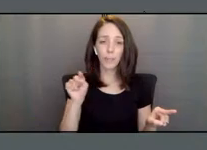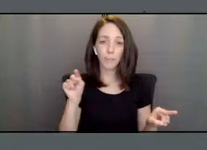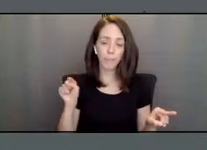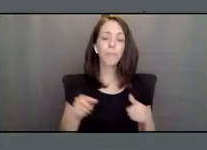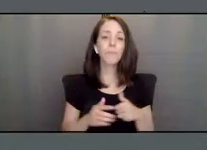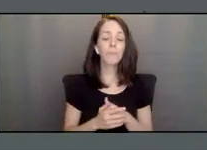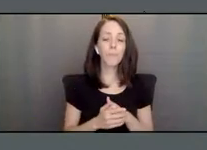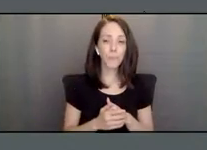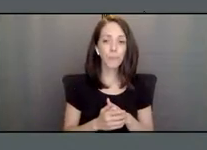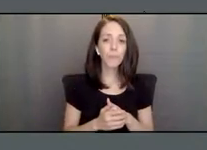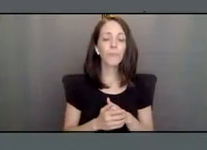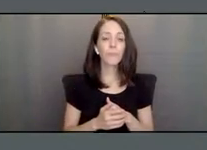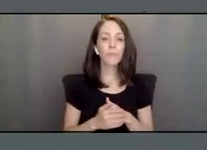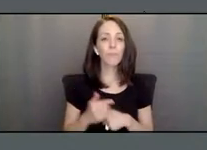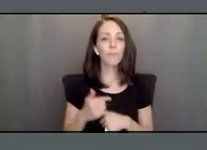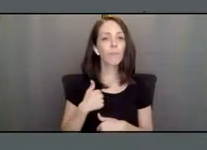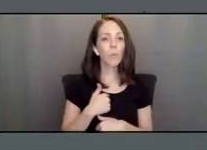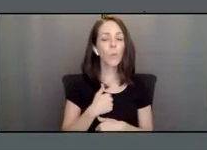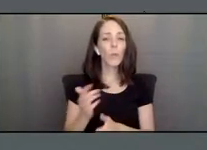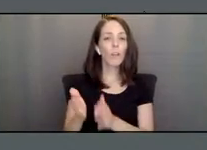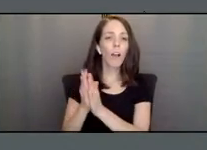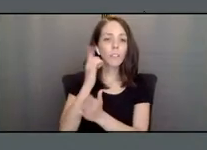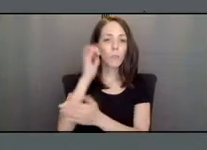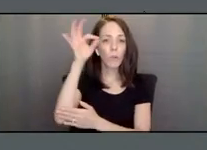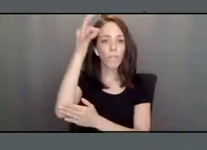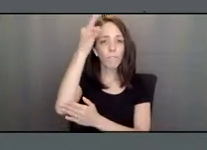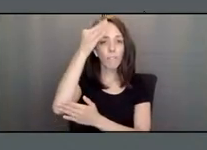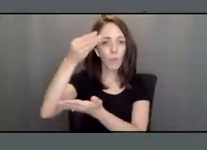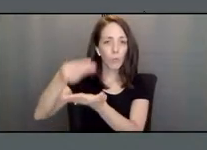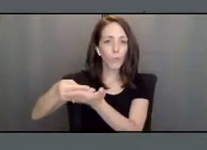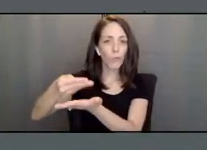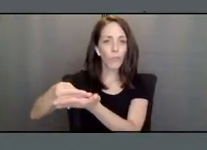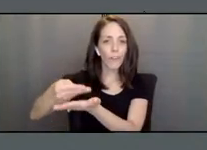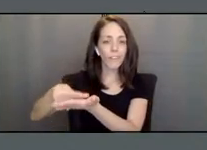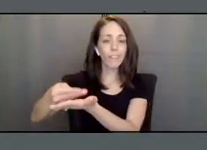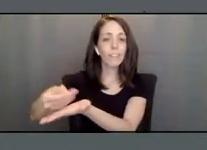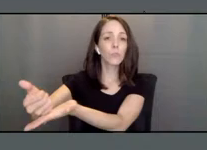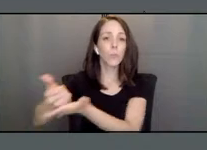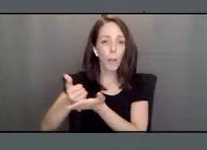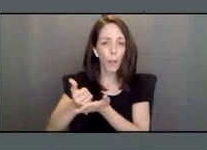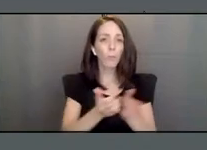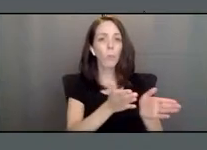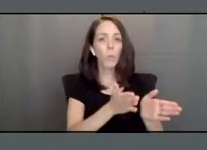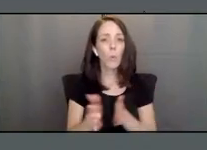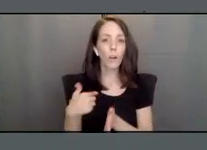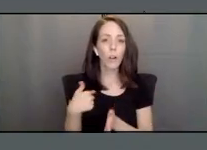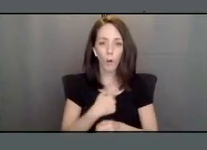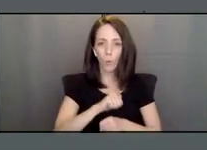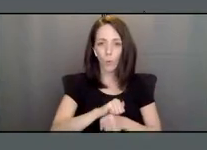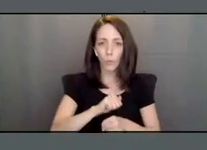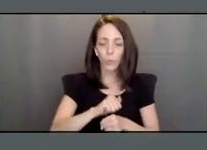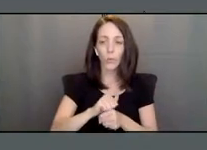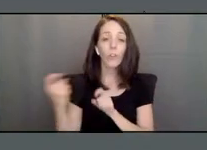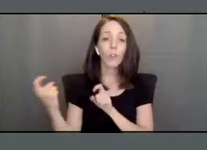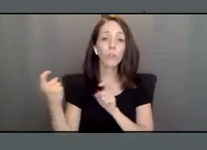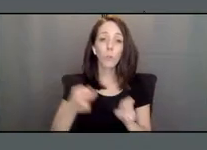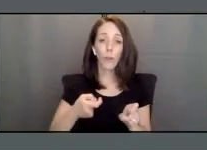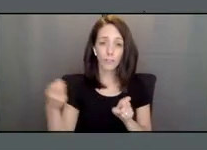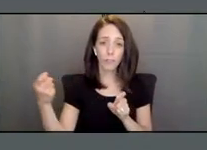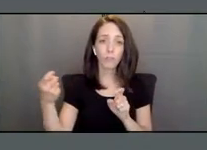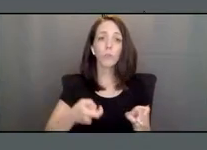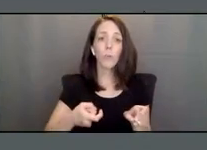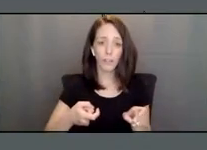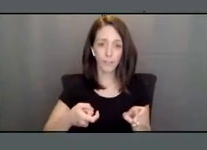we sought federal funding to catalyze our work, and we received grants through the Health Resources Services Administration,